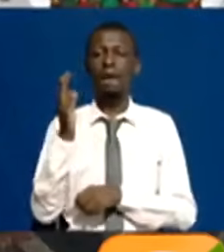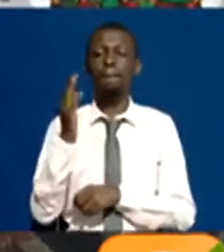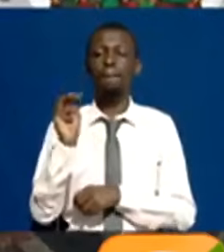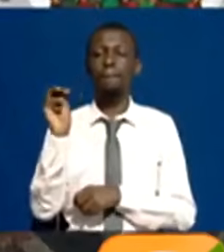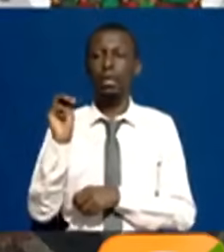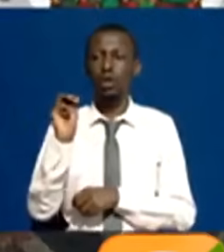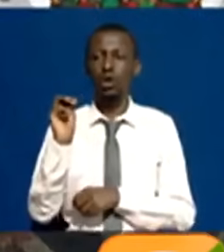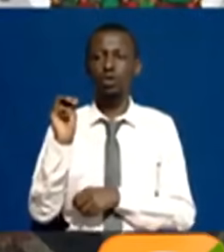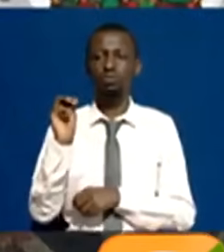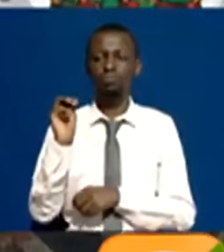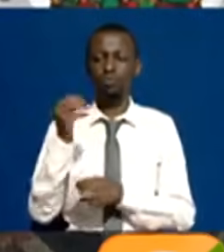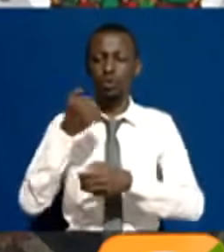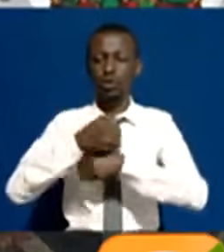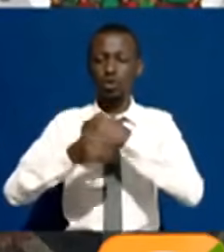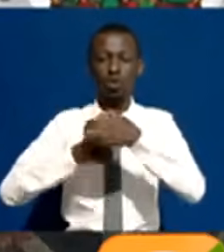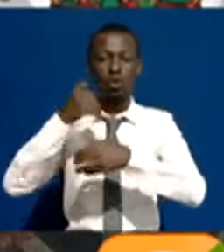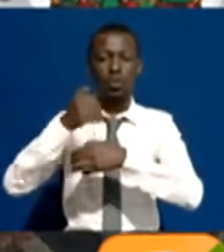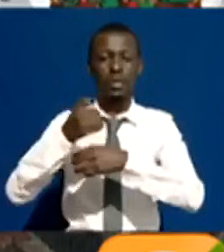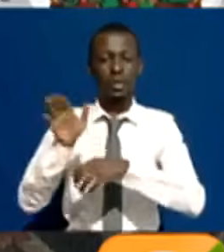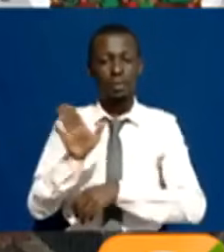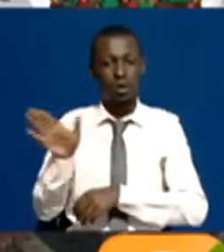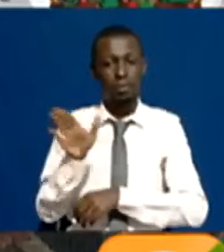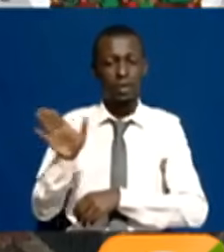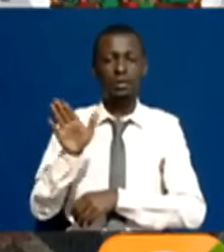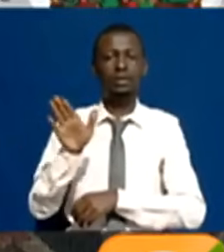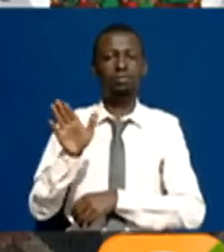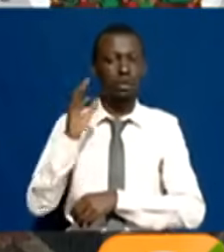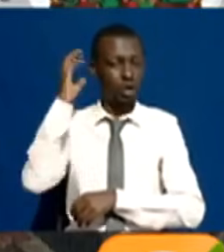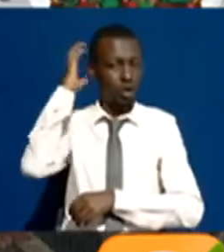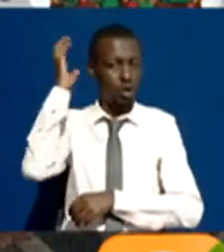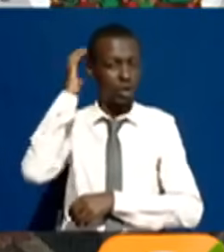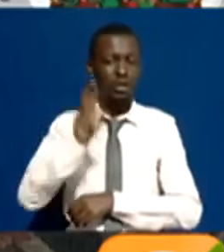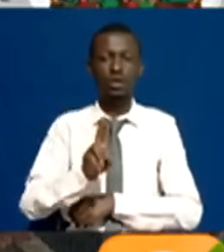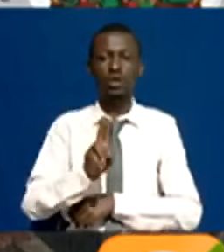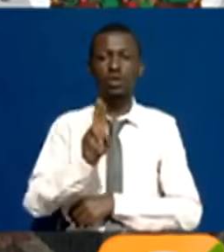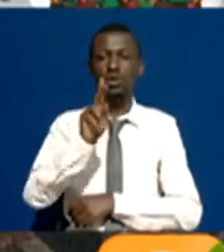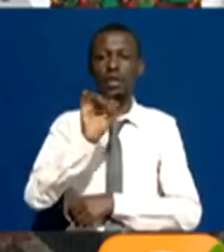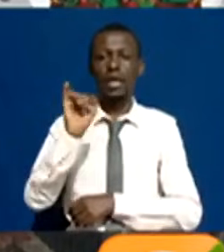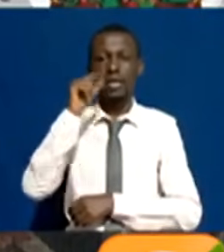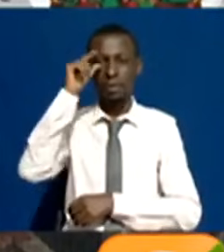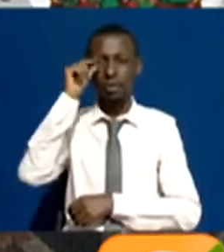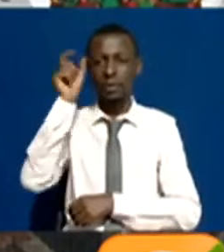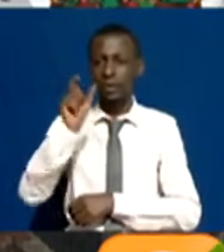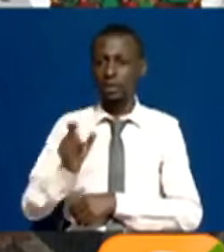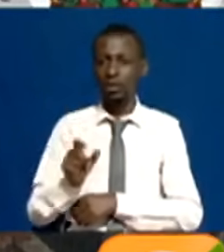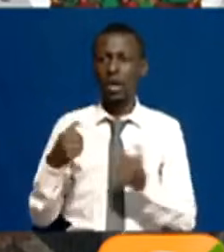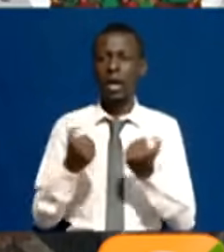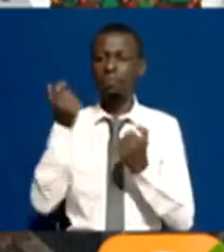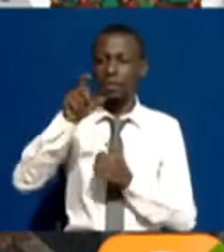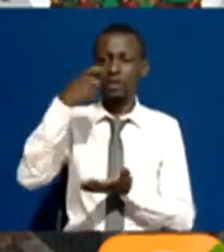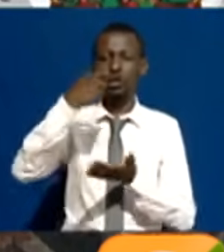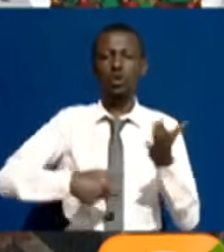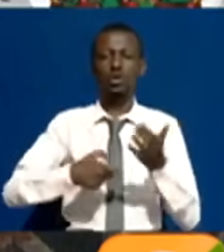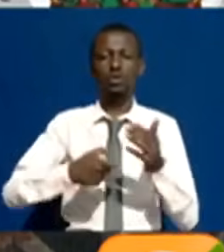setting up of a satellite Utalii College in the Coast region. The 8.5 billion shillings arising from the inflation of the cost